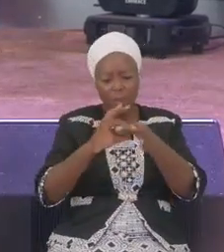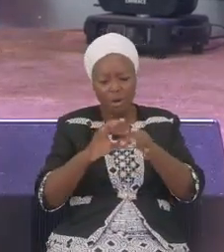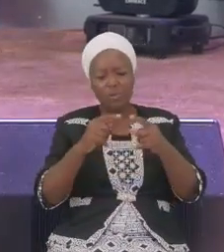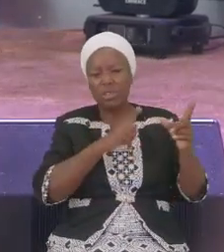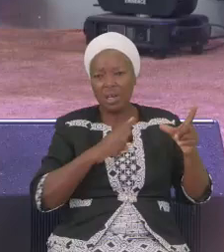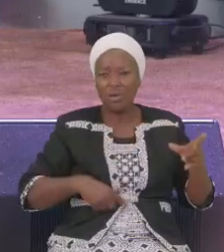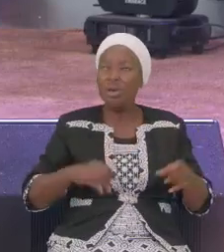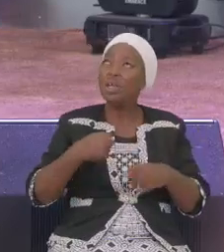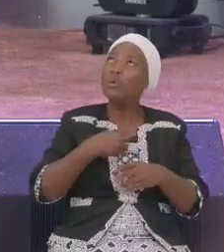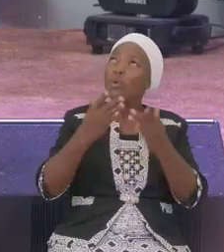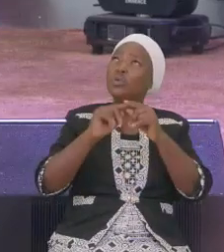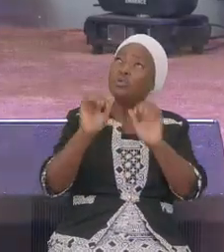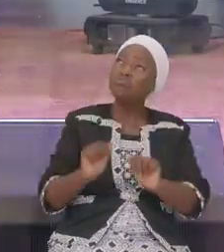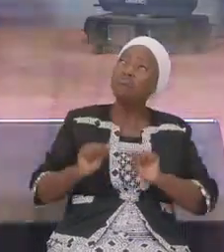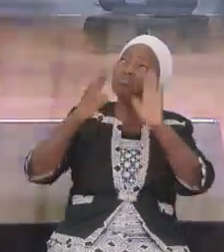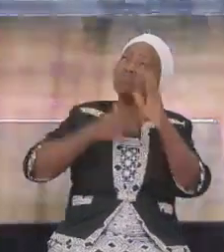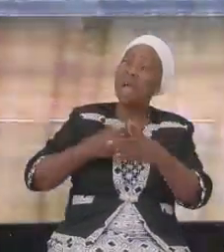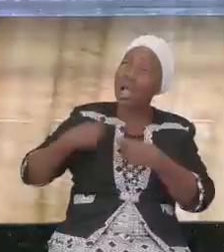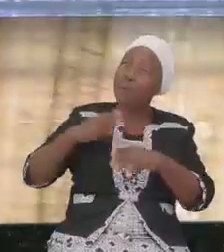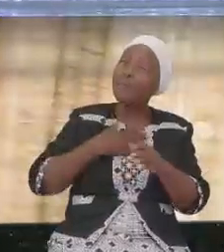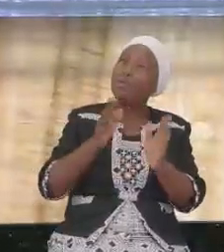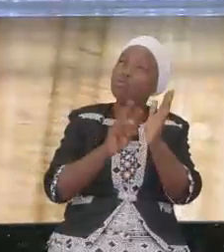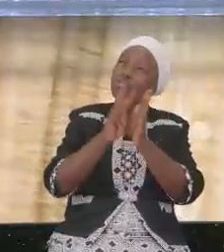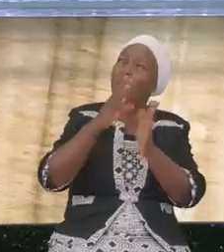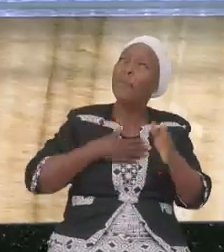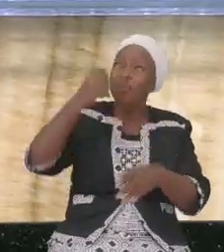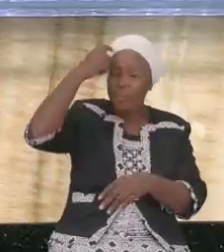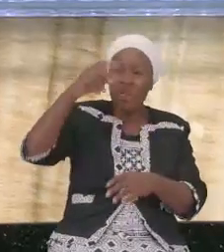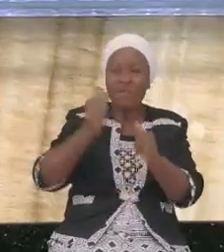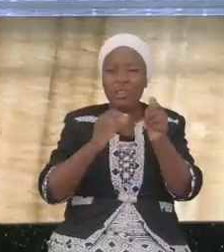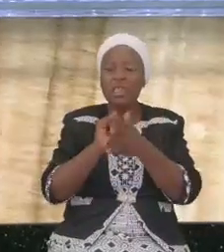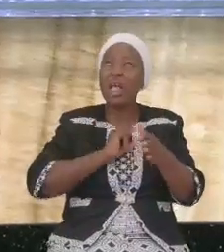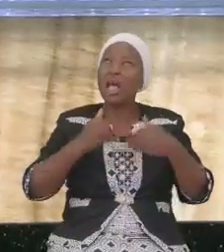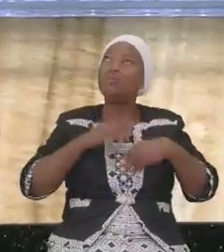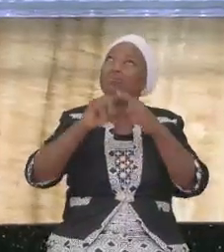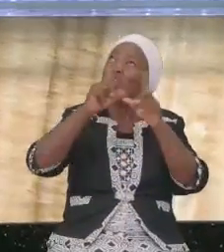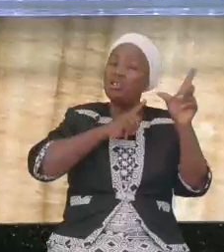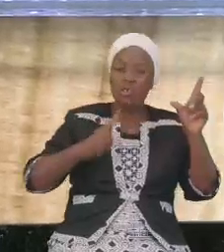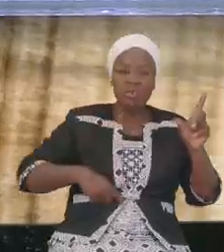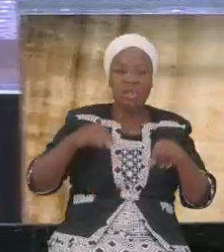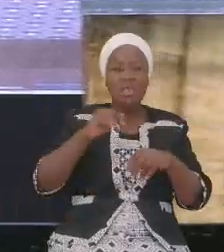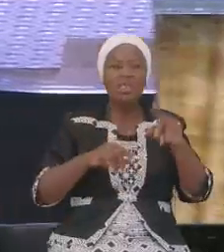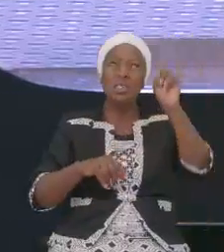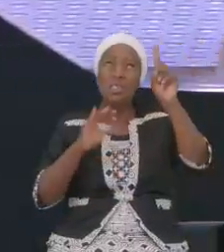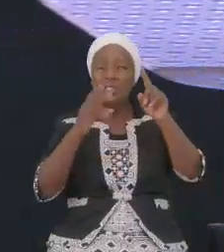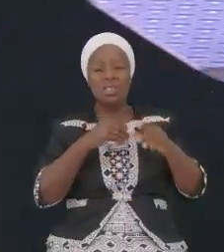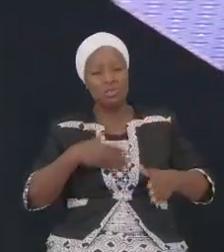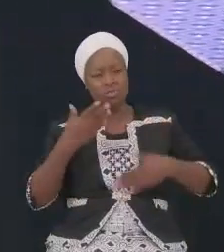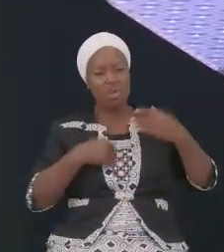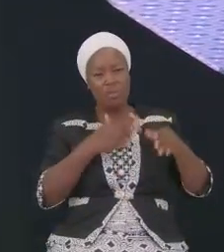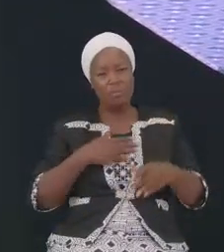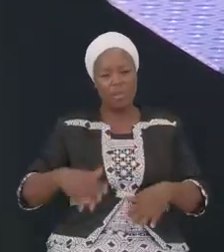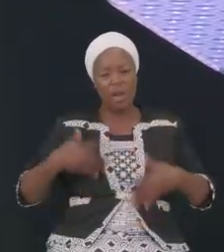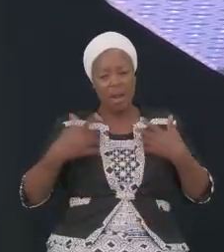want to give my heart, my will, my mind, everything I have unto the Lord. It's the joy of my life. It's